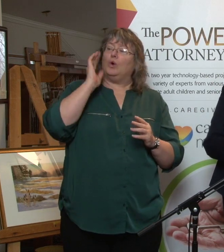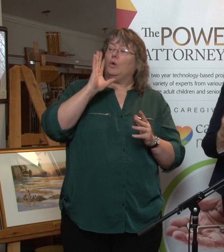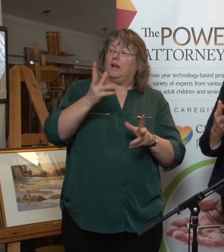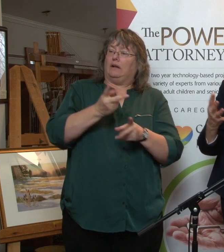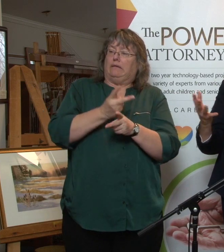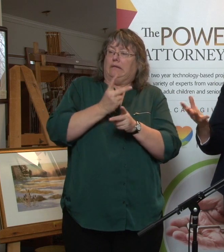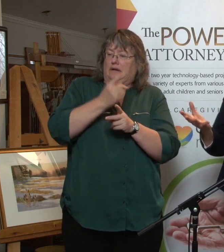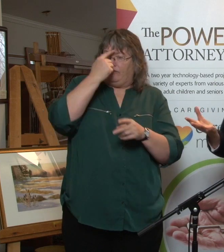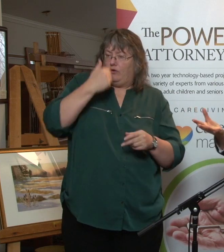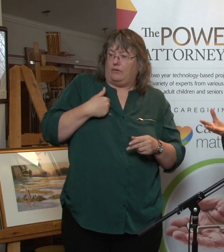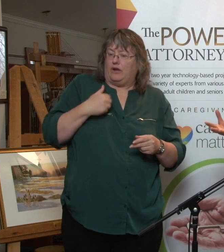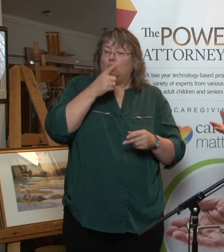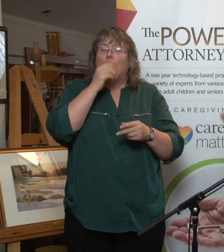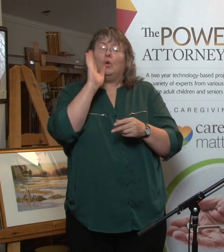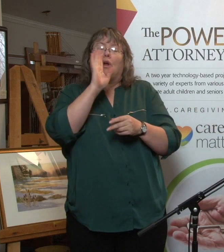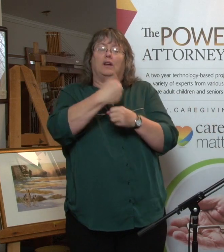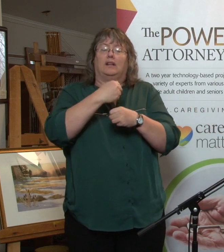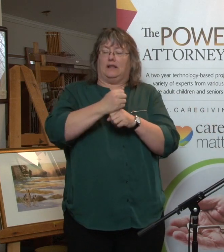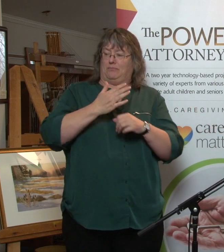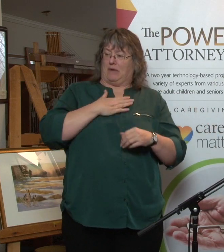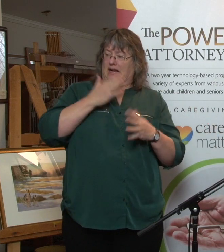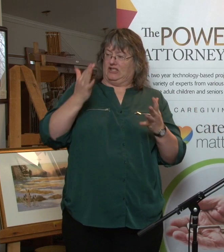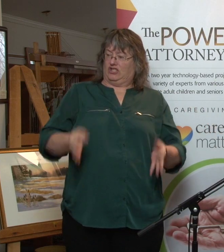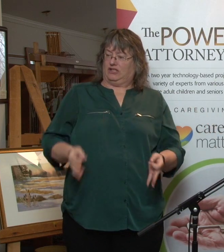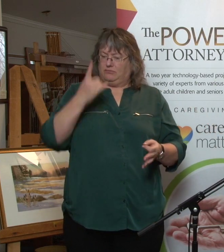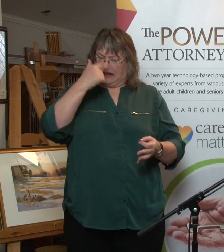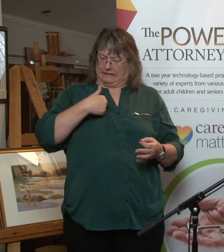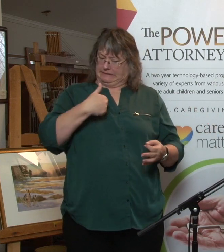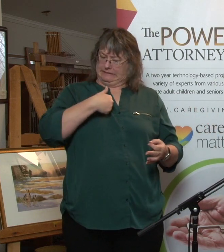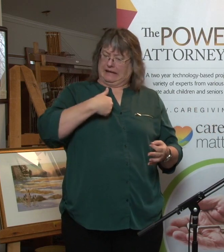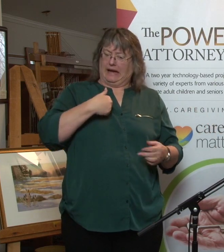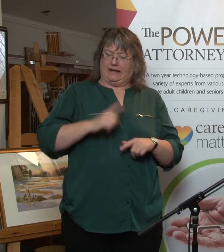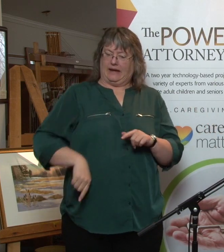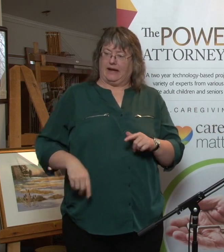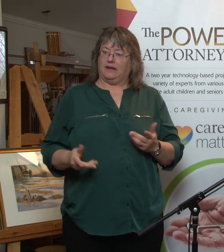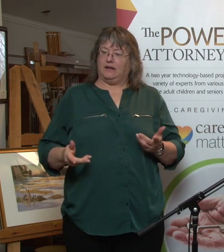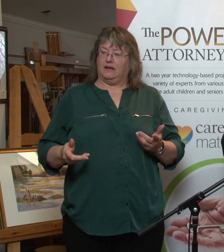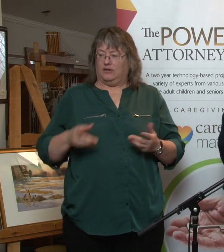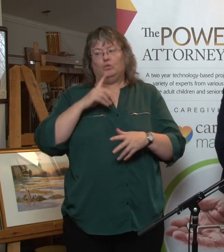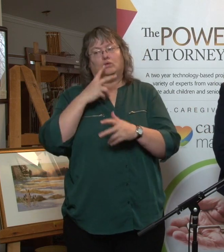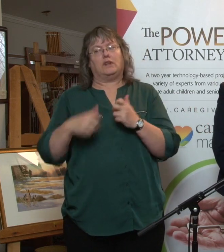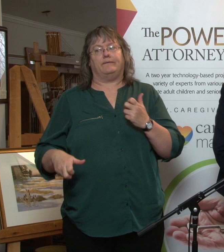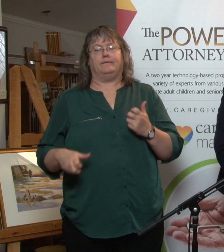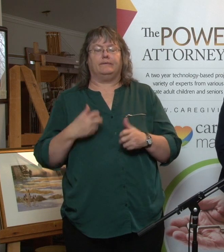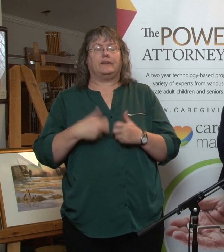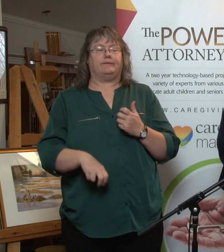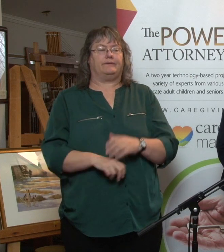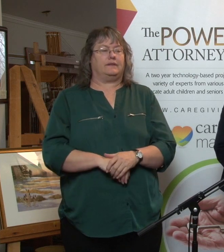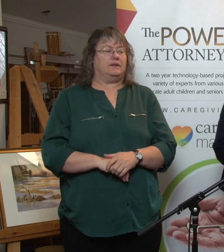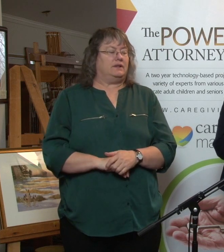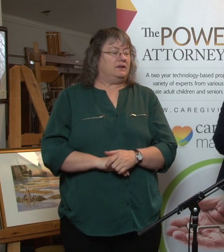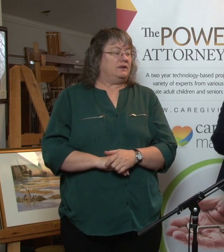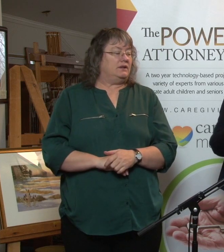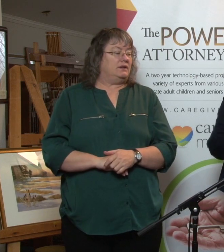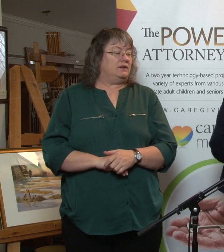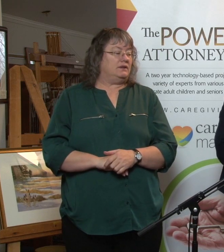responsibility to make my decisions if I can't make my own decisions. So it's tough. It's really tough.